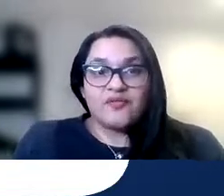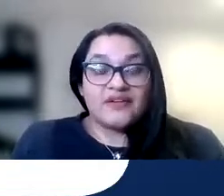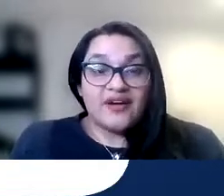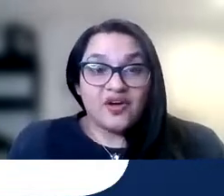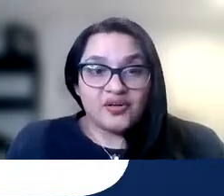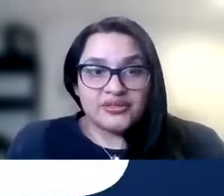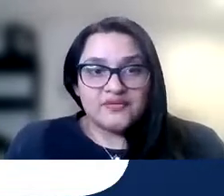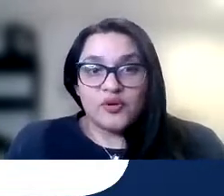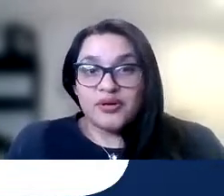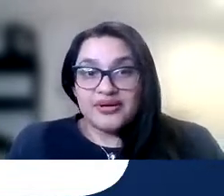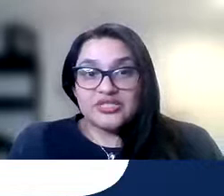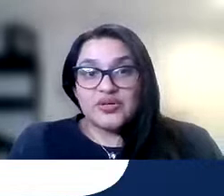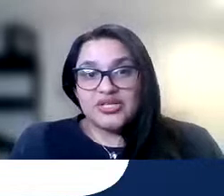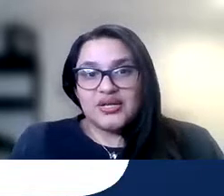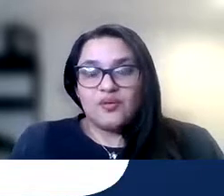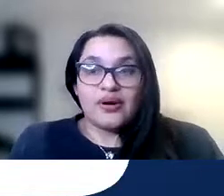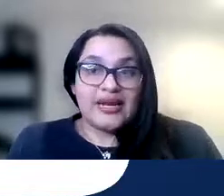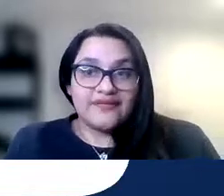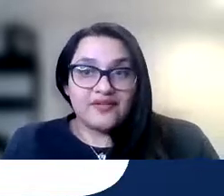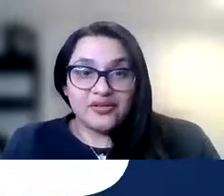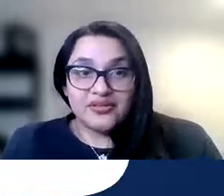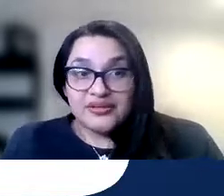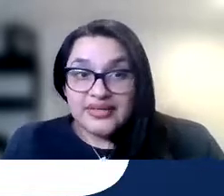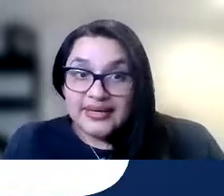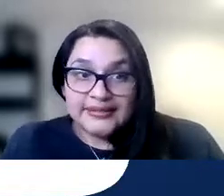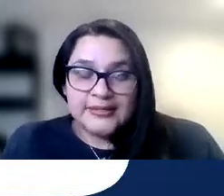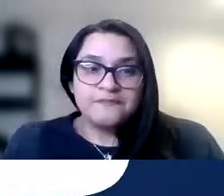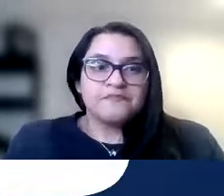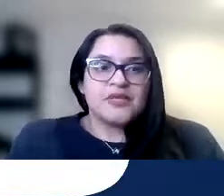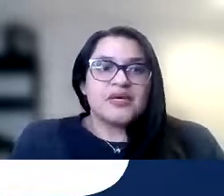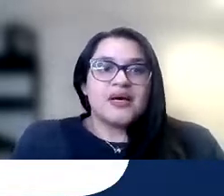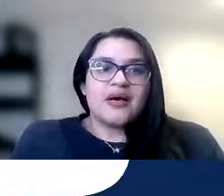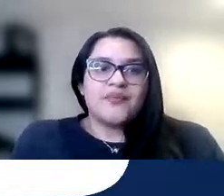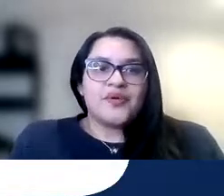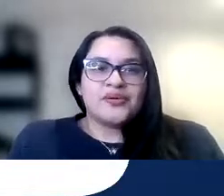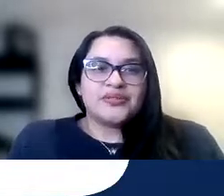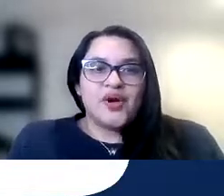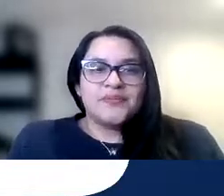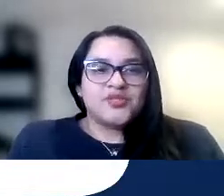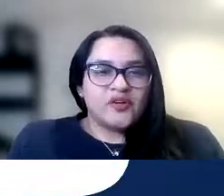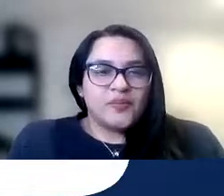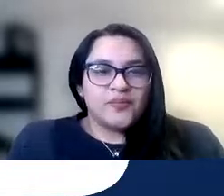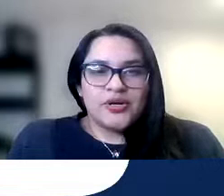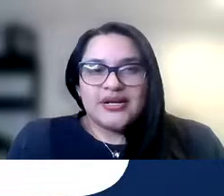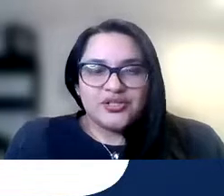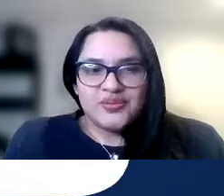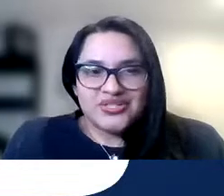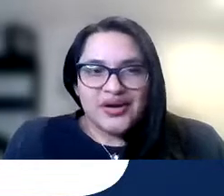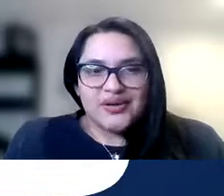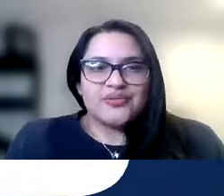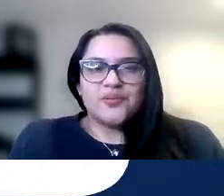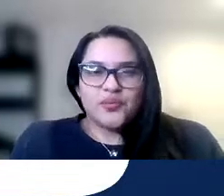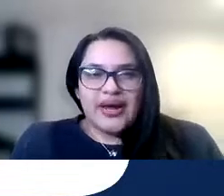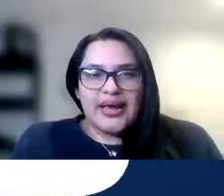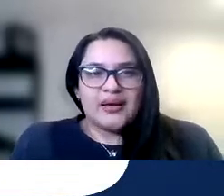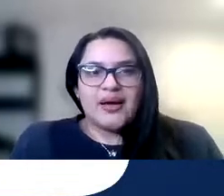of $45 for pre-registration or $85 on site. There are also observer credentials, which allow